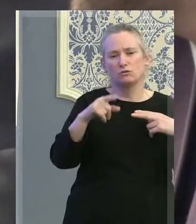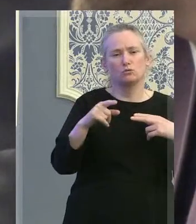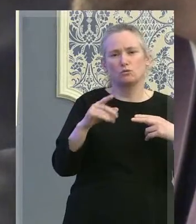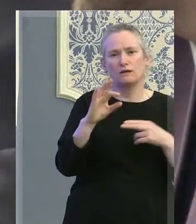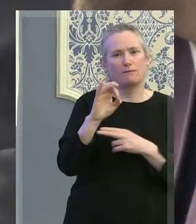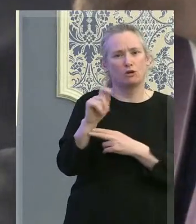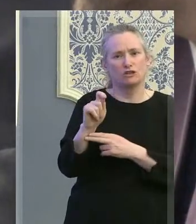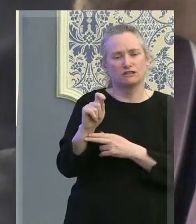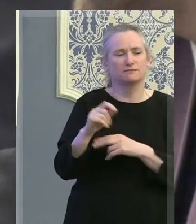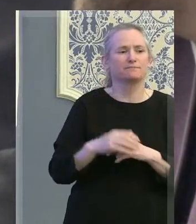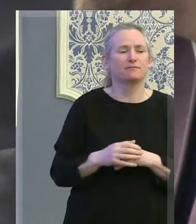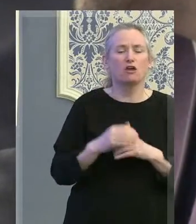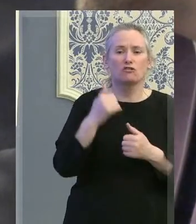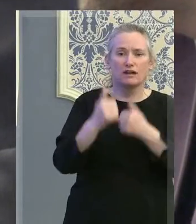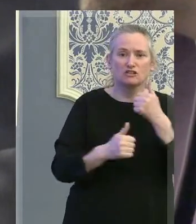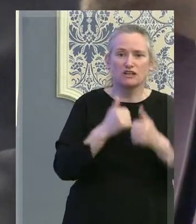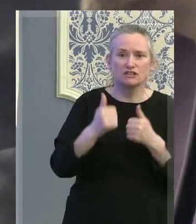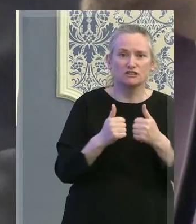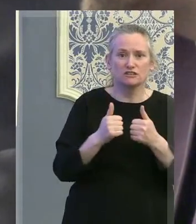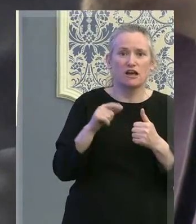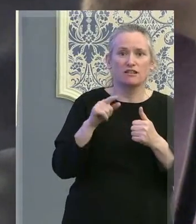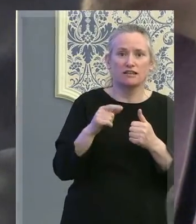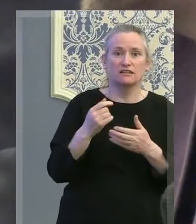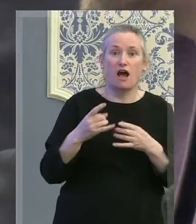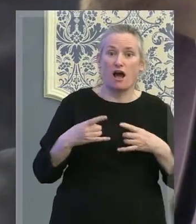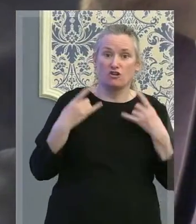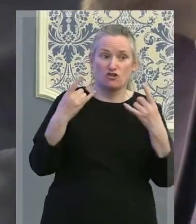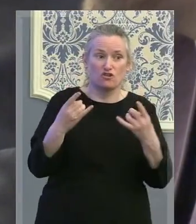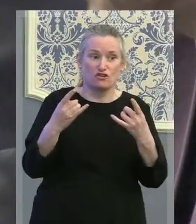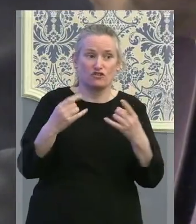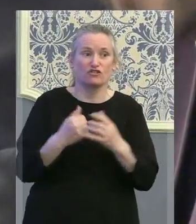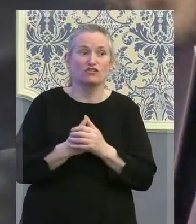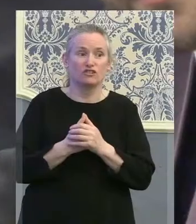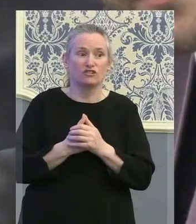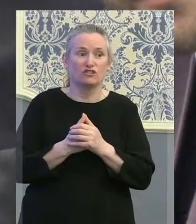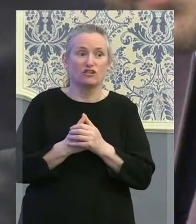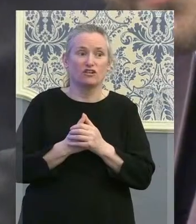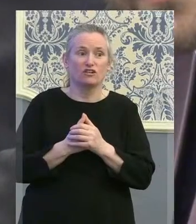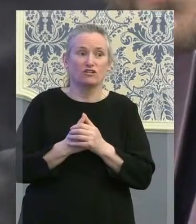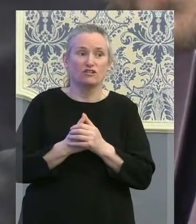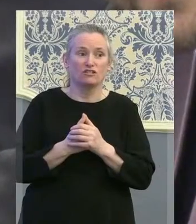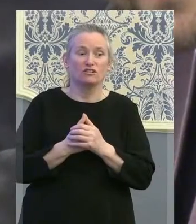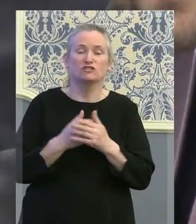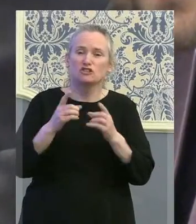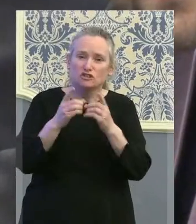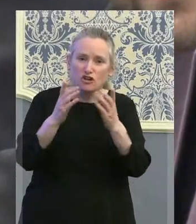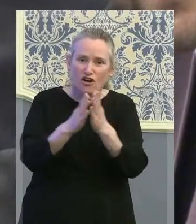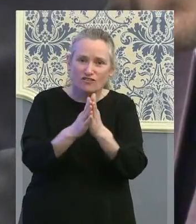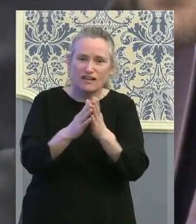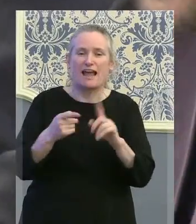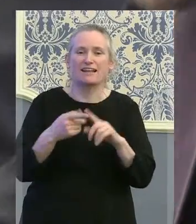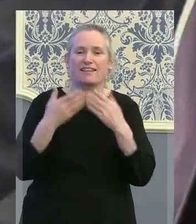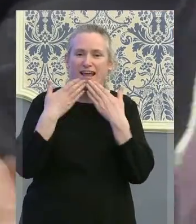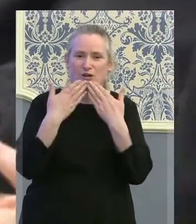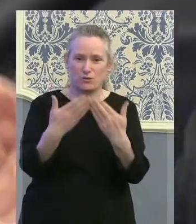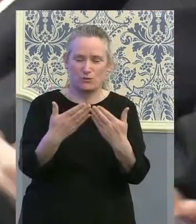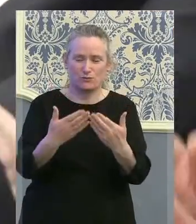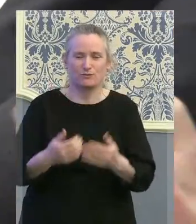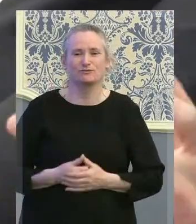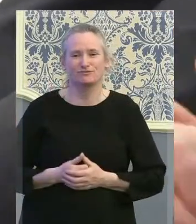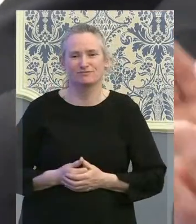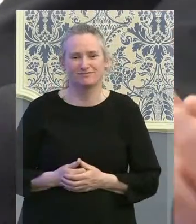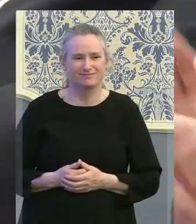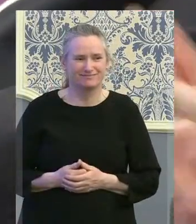Gilbert. Congratulations on this honour, which is so richly deserved, and thank you.